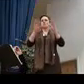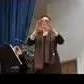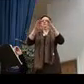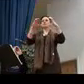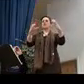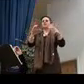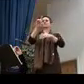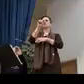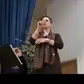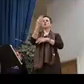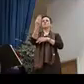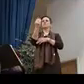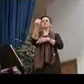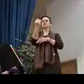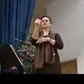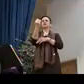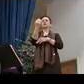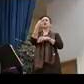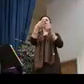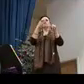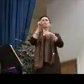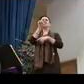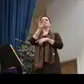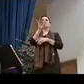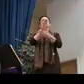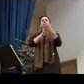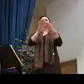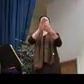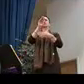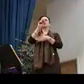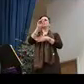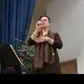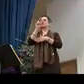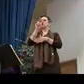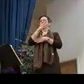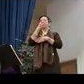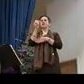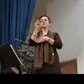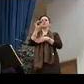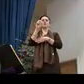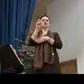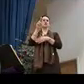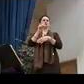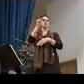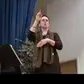Great Falls College MSU and MSU Northern programs, please rise.